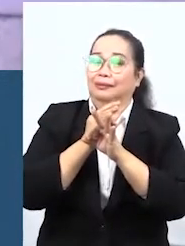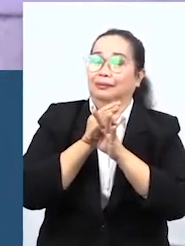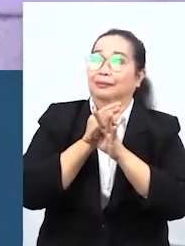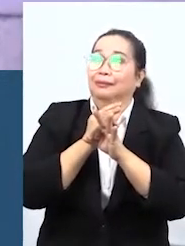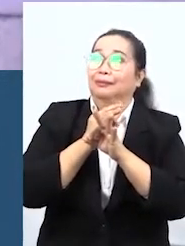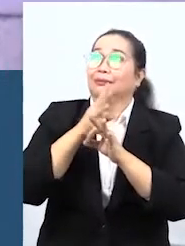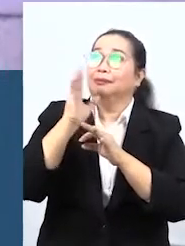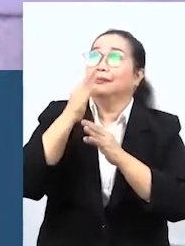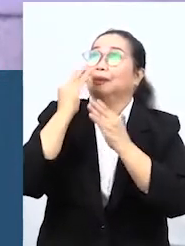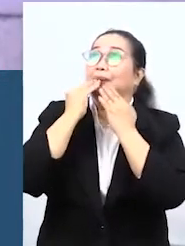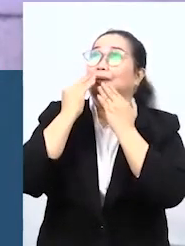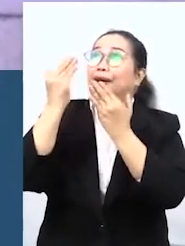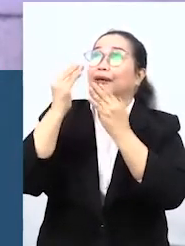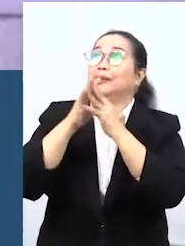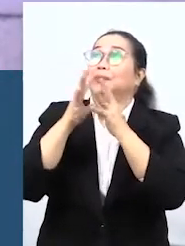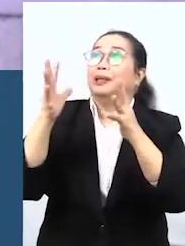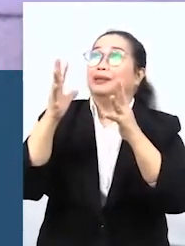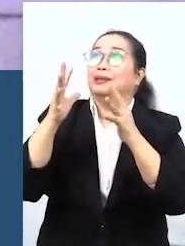pero thank you